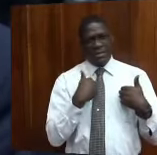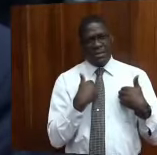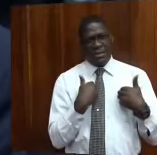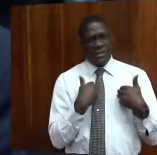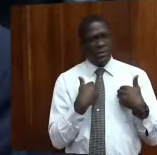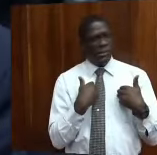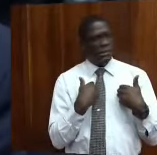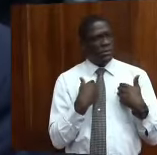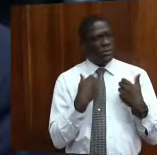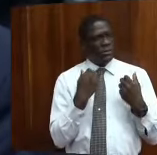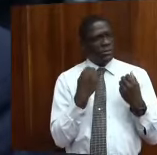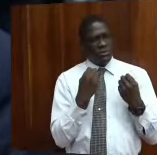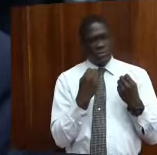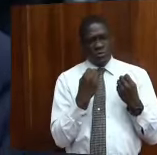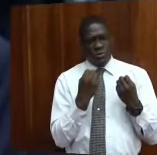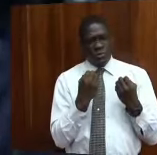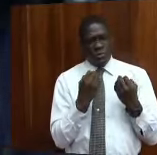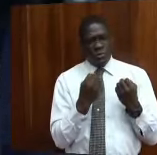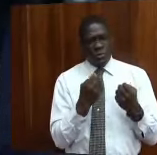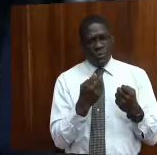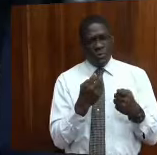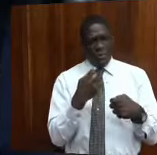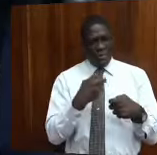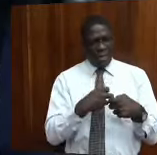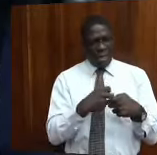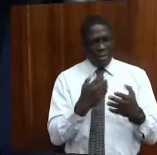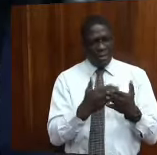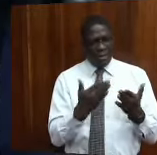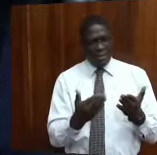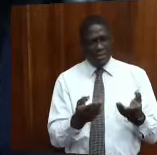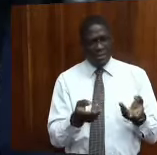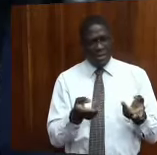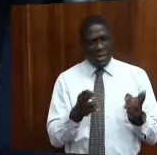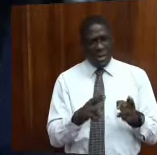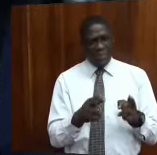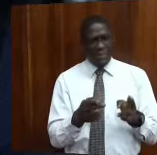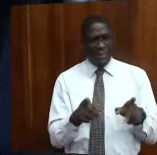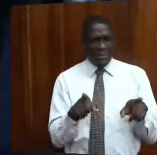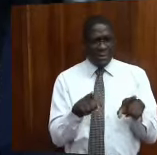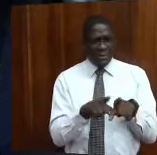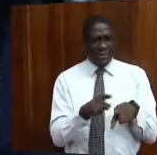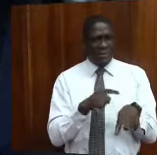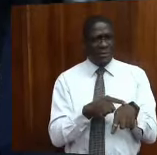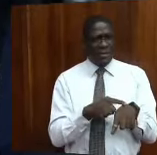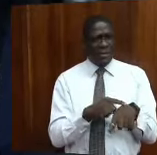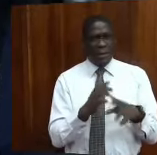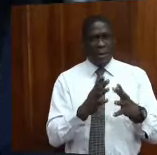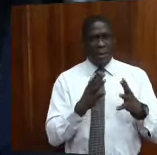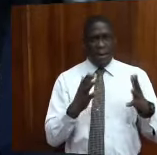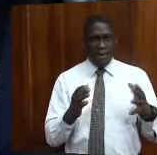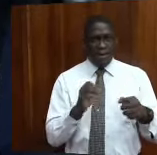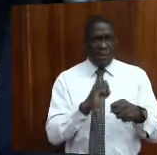with the fallout from a simultaneous crisis of a two-year global health crisis